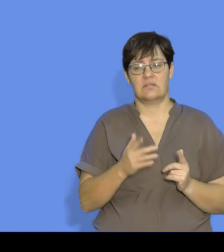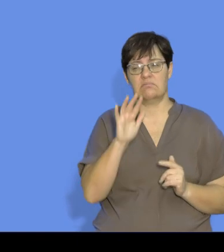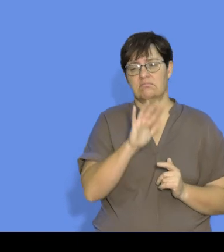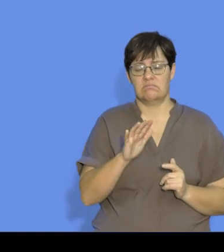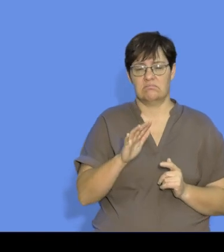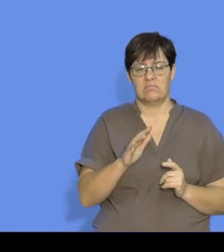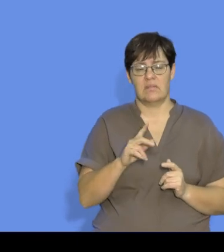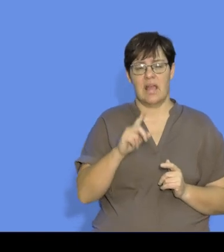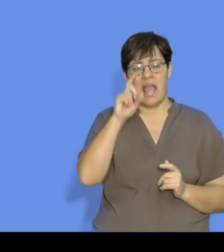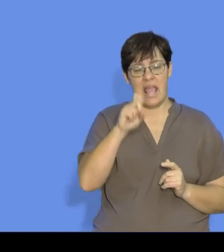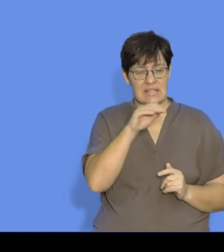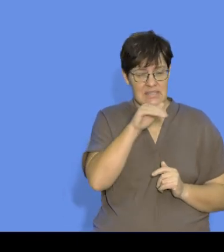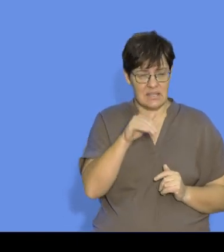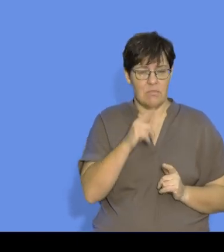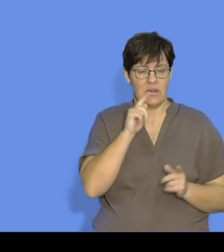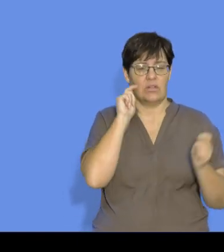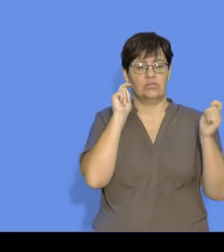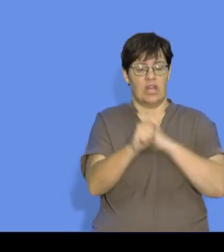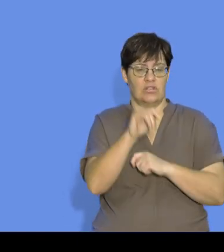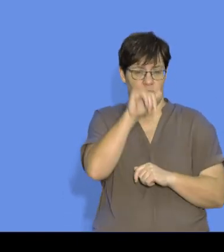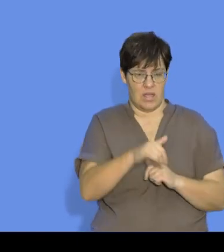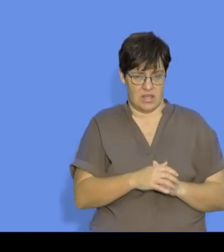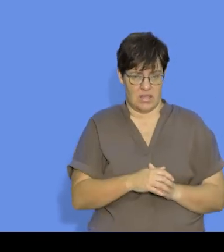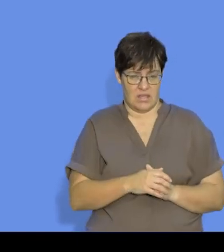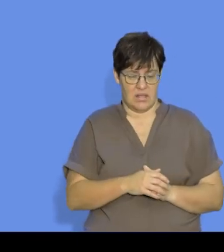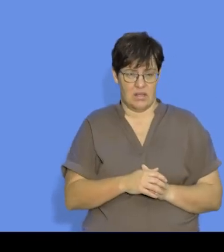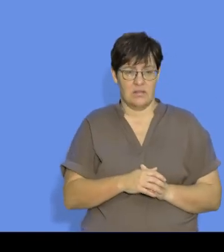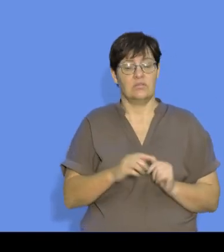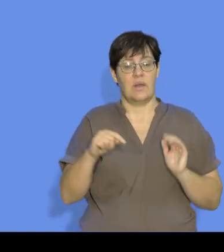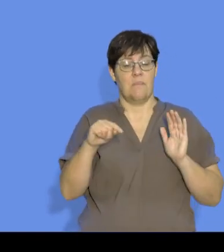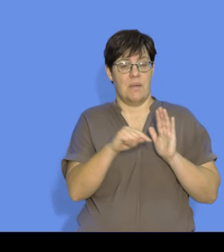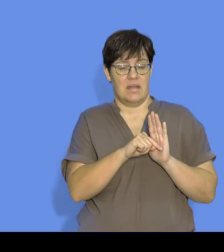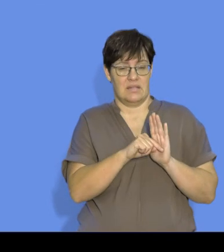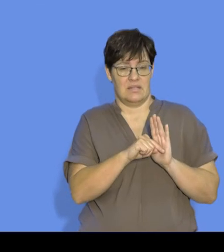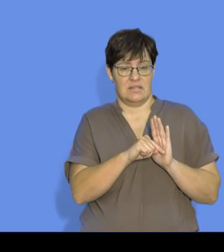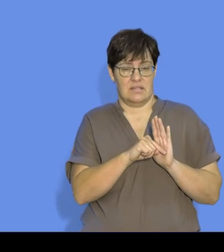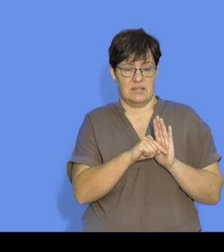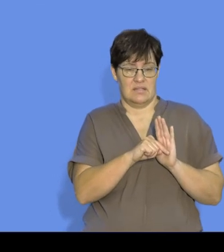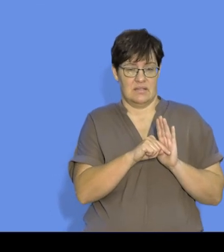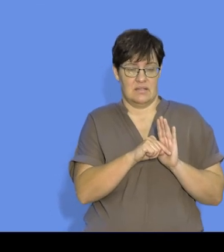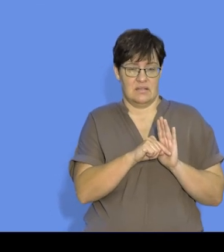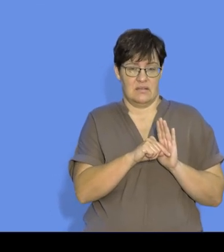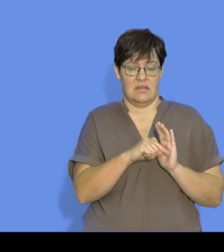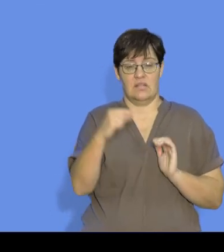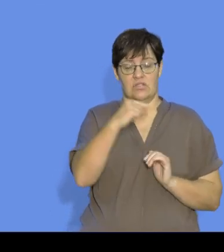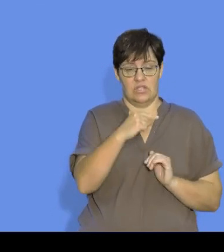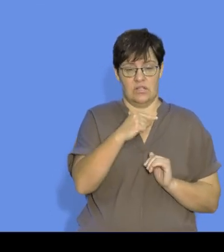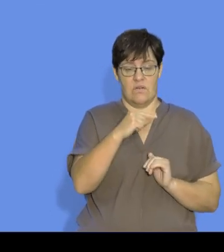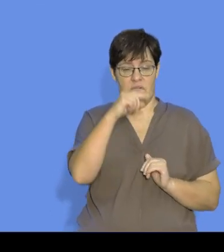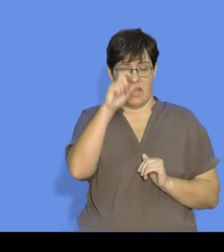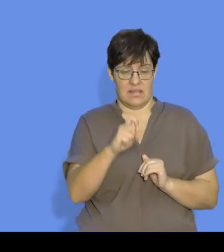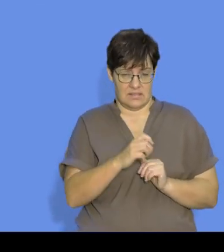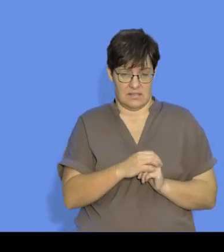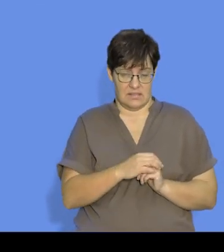this about the x-axis, it means I'm changing the y. So it becomes minus g